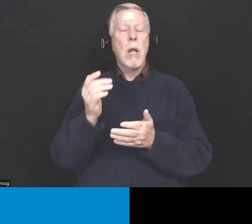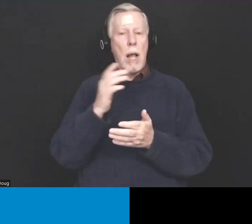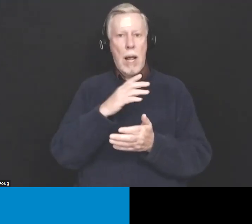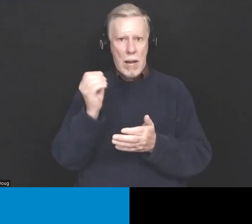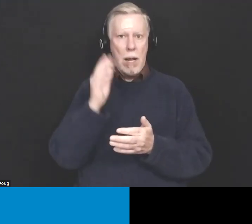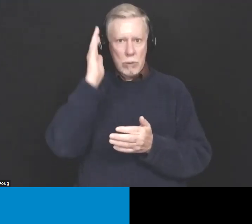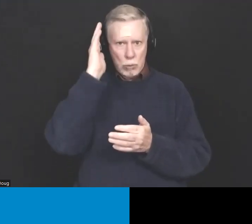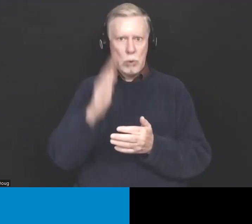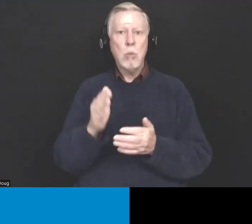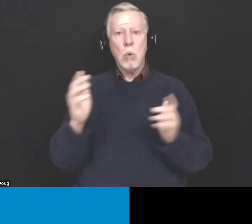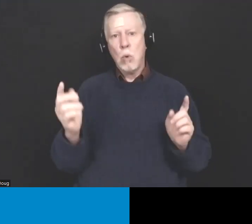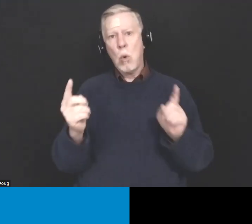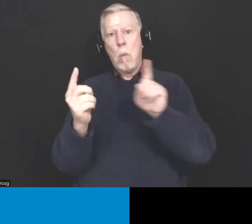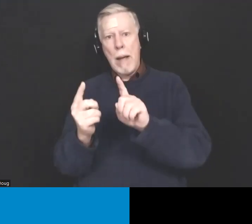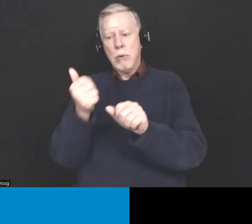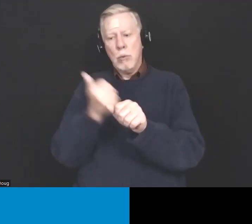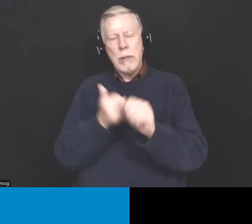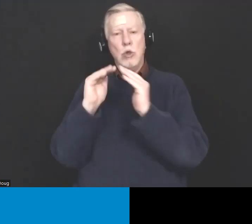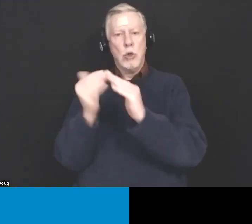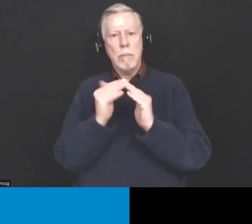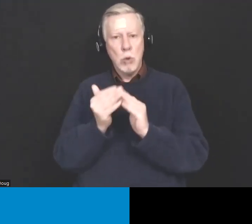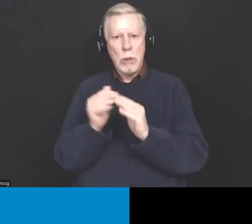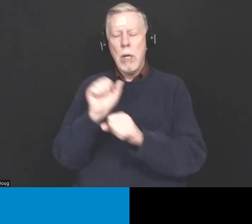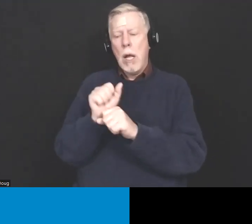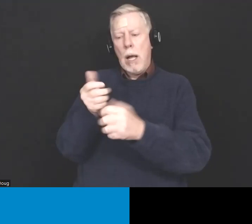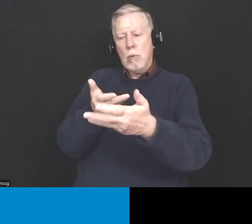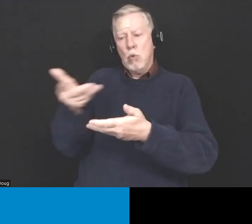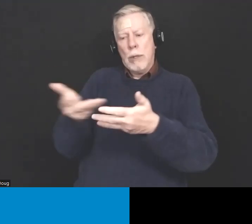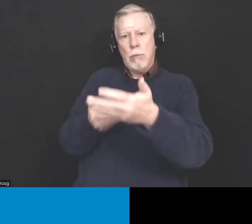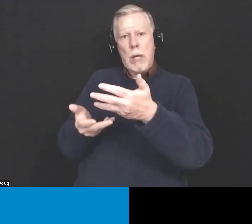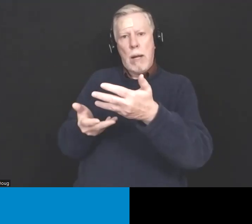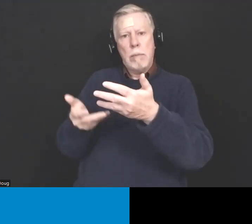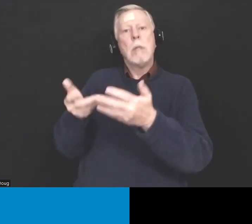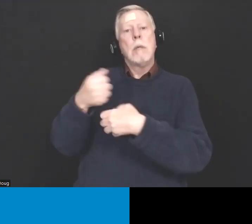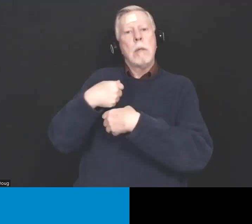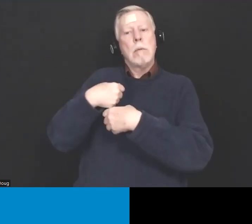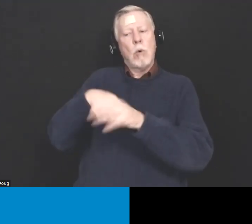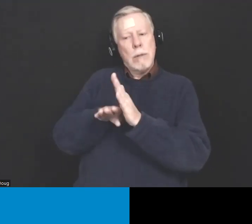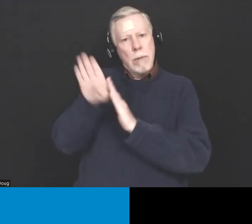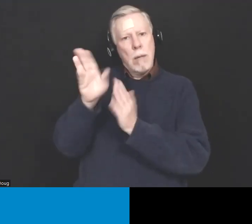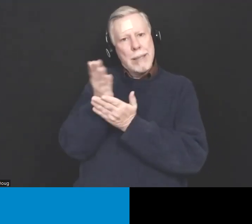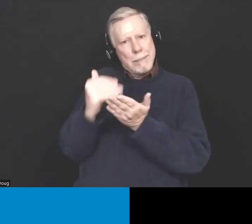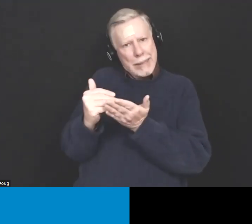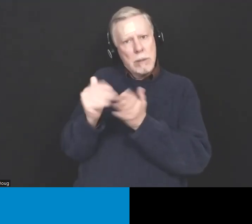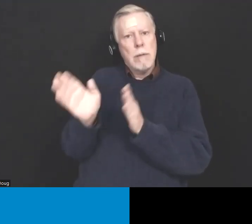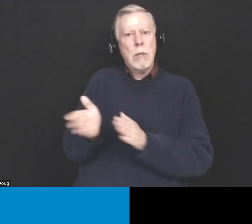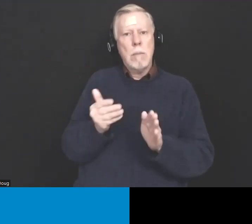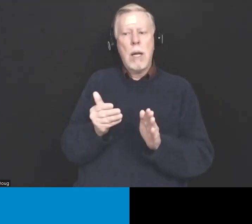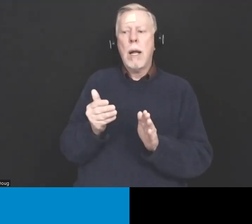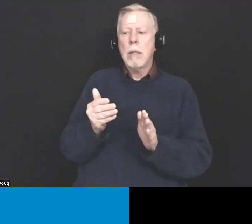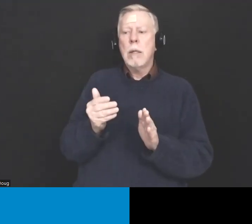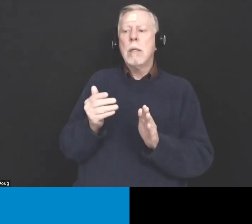individual communities and work with them on creating a piece of the plan that reflects what their families came up